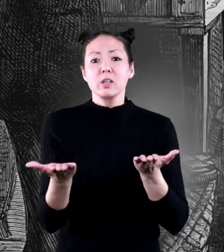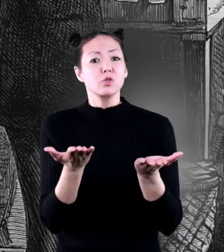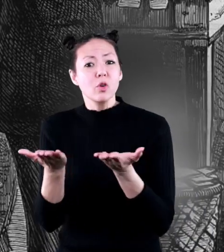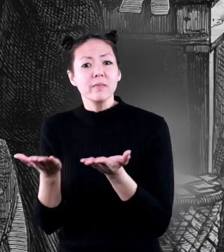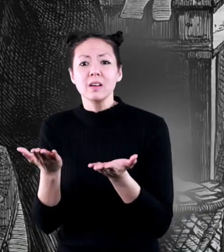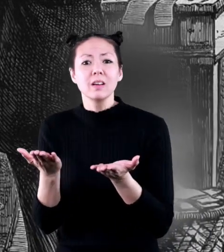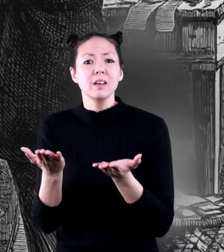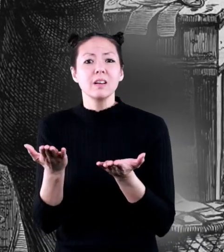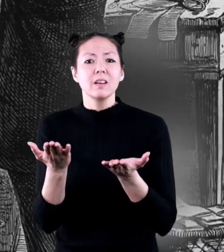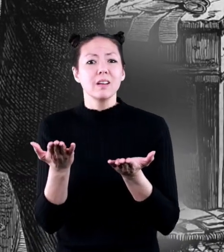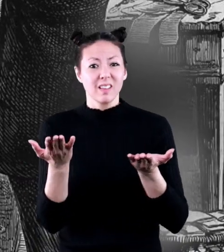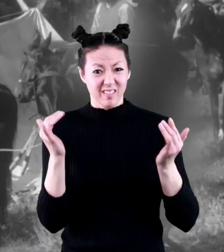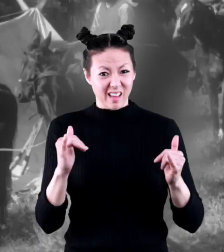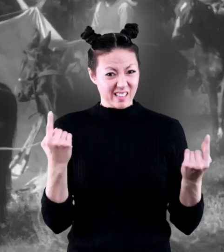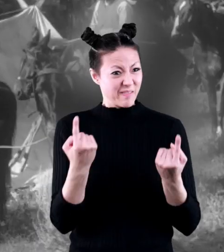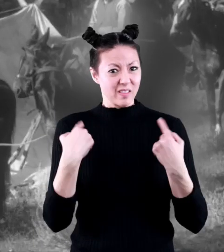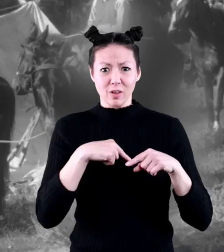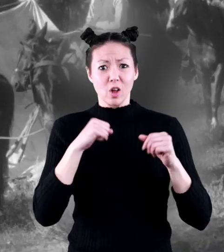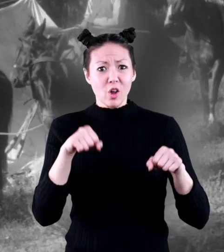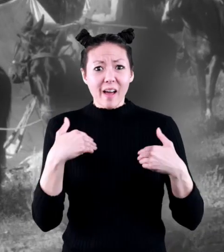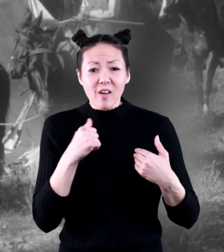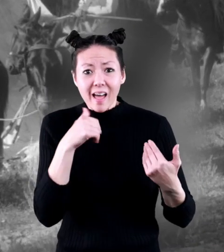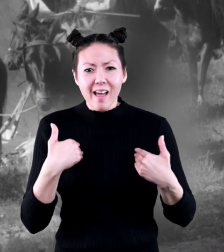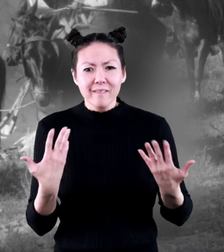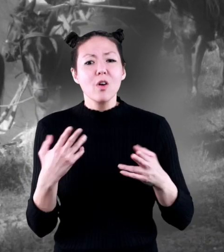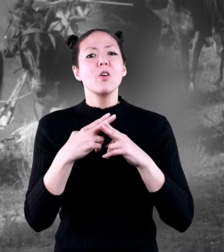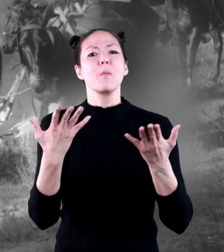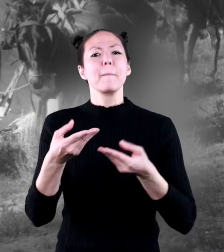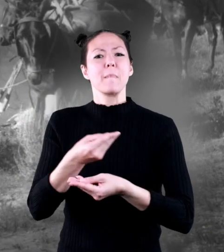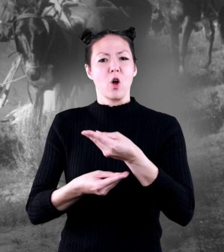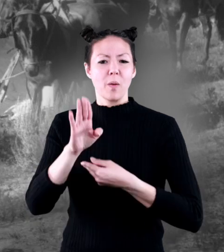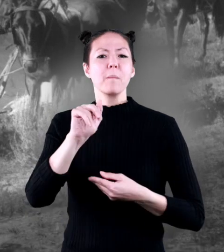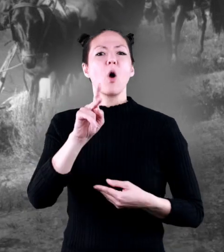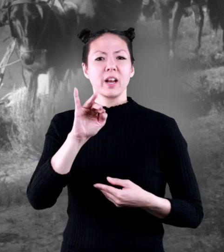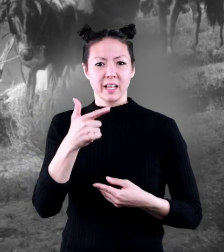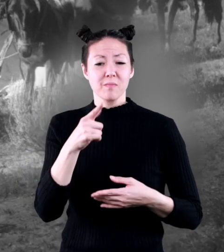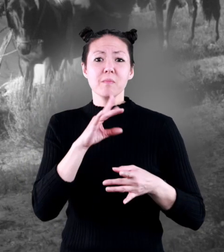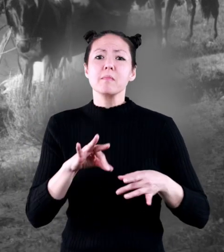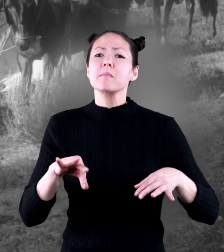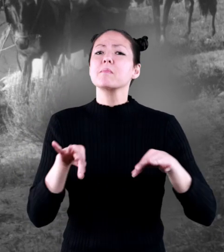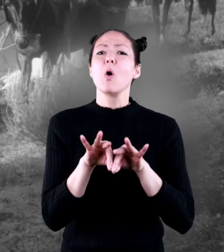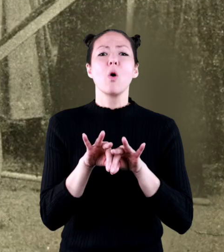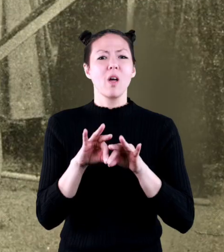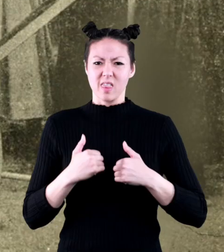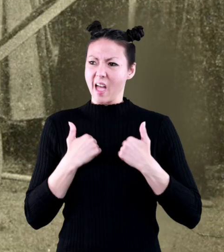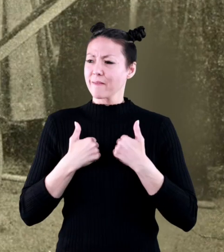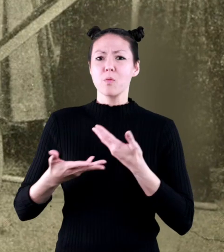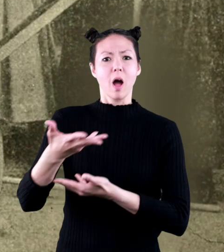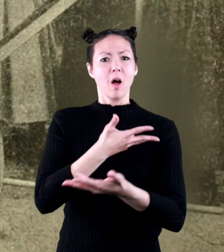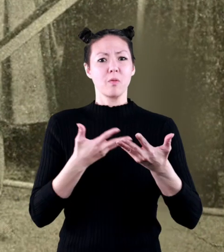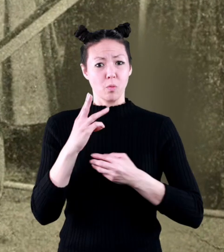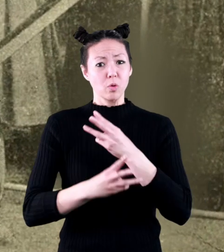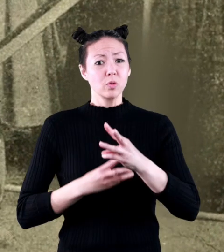they could not do or did not have. This trading was called bartering. It was important to the way of life around the world.